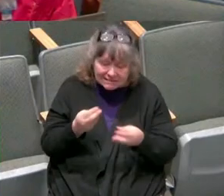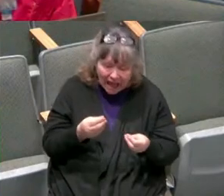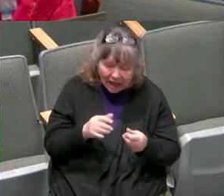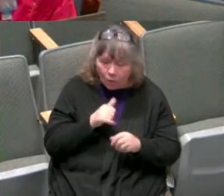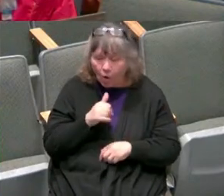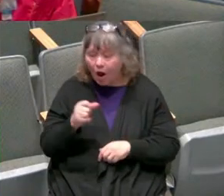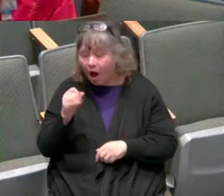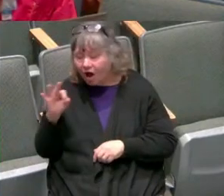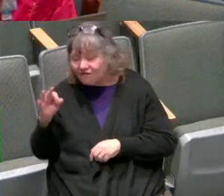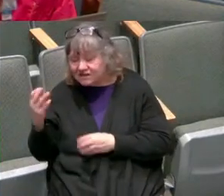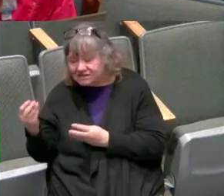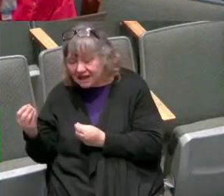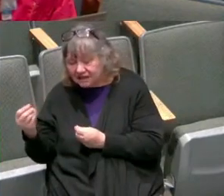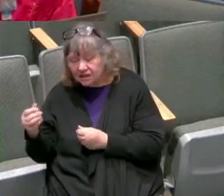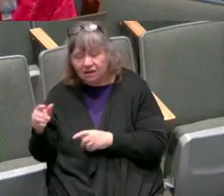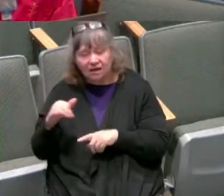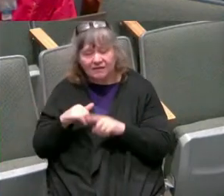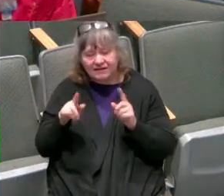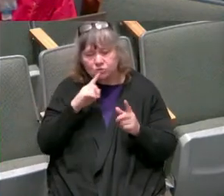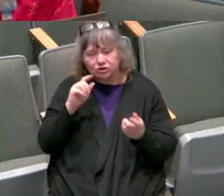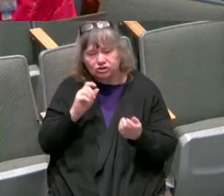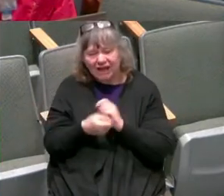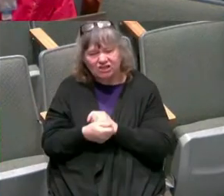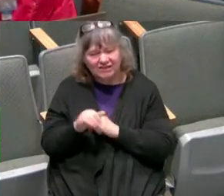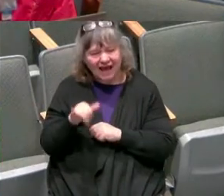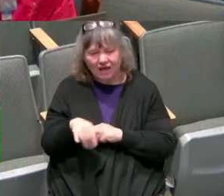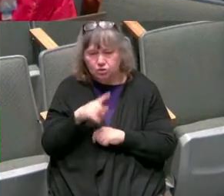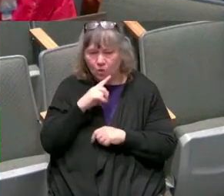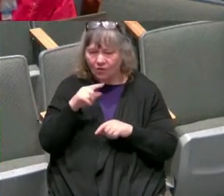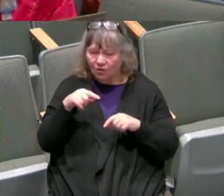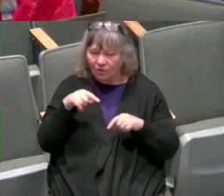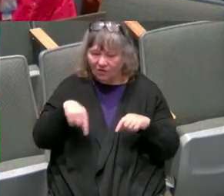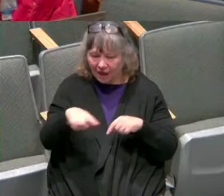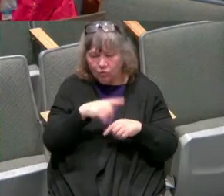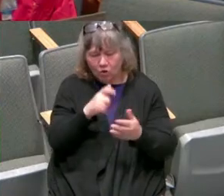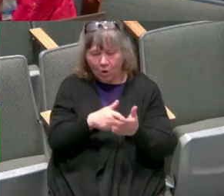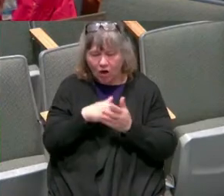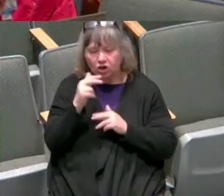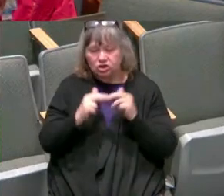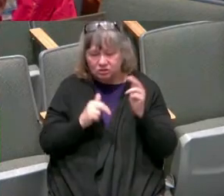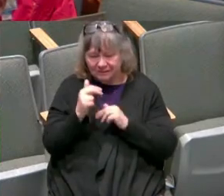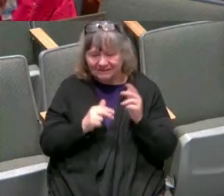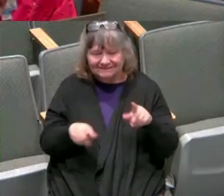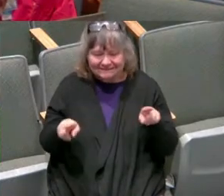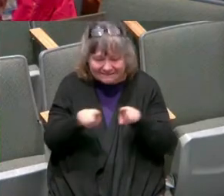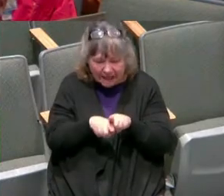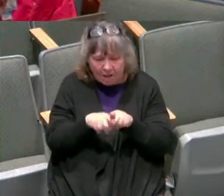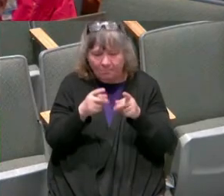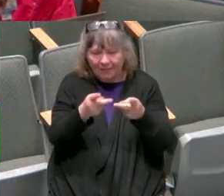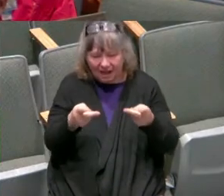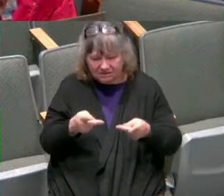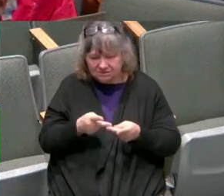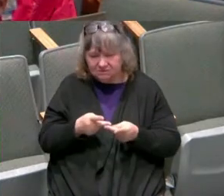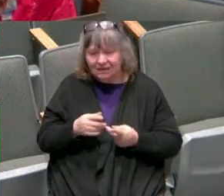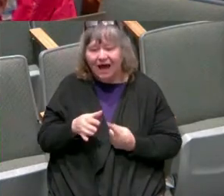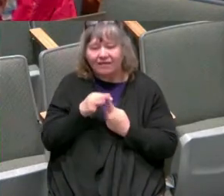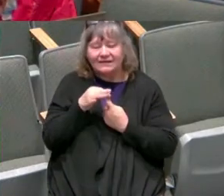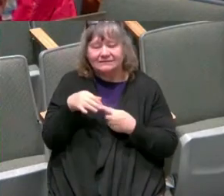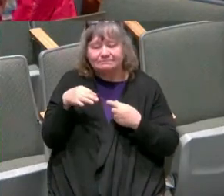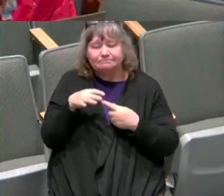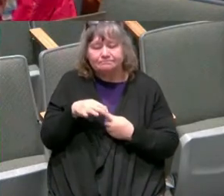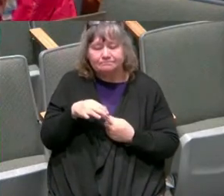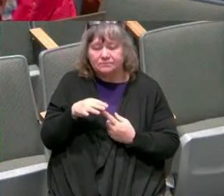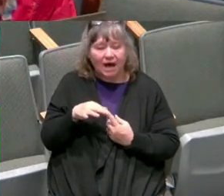and this would would change that so that they'd be required to build it on site unless they were granted a special